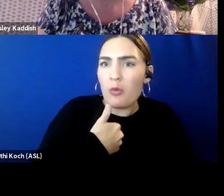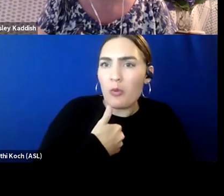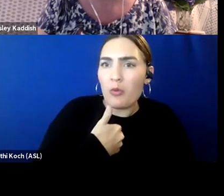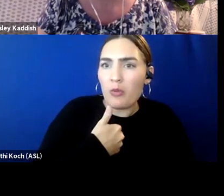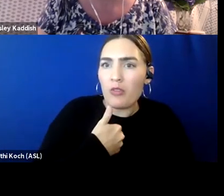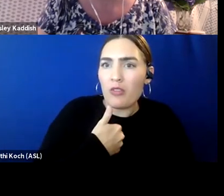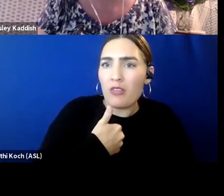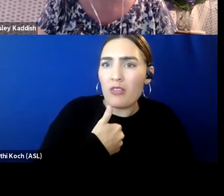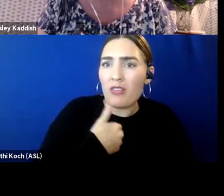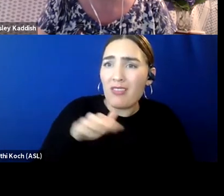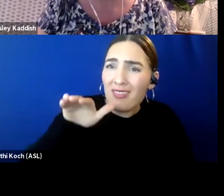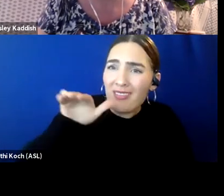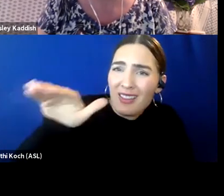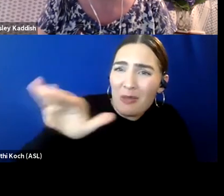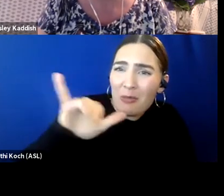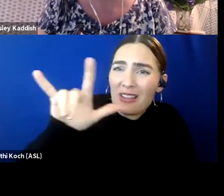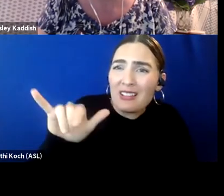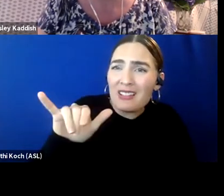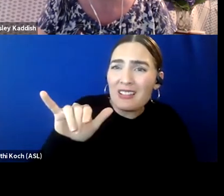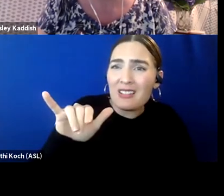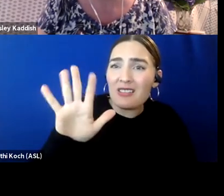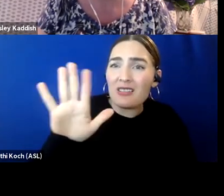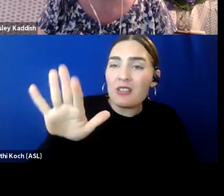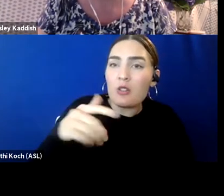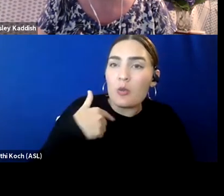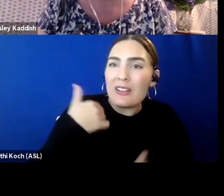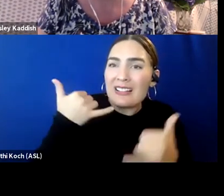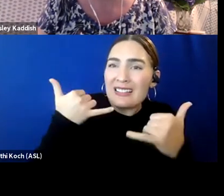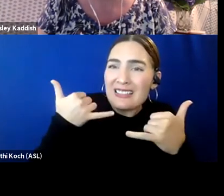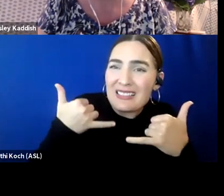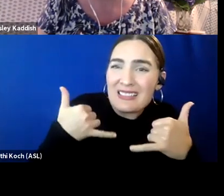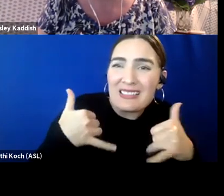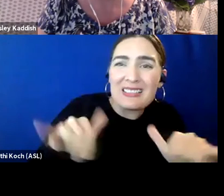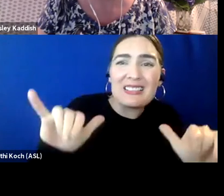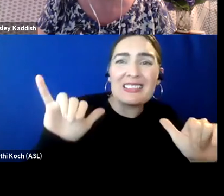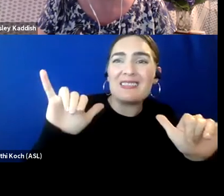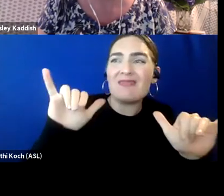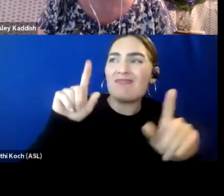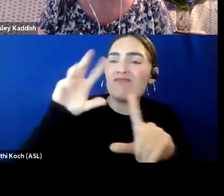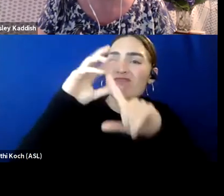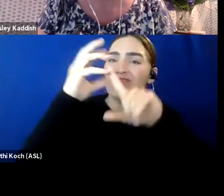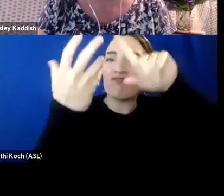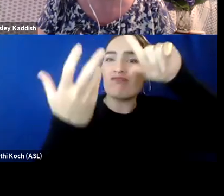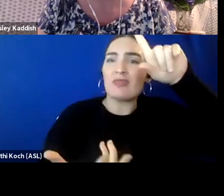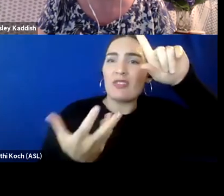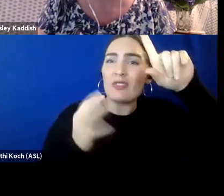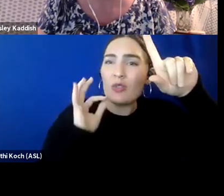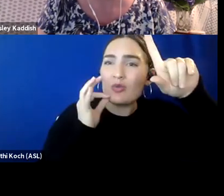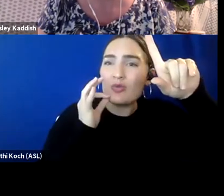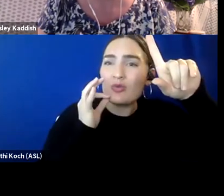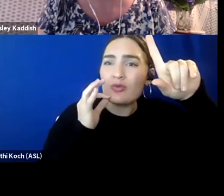Hey, Billy, we are still strange fruit. But this